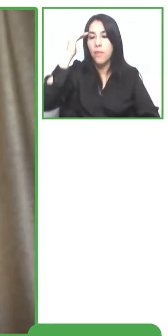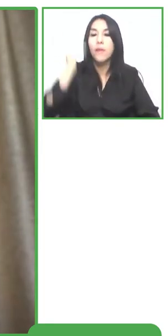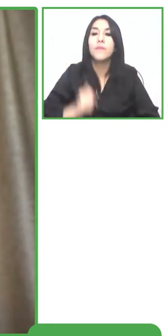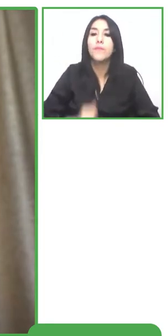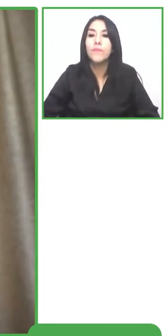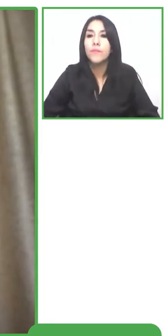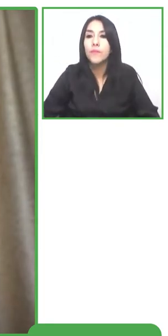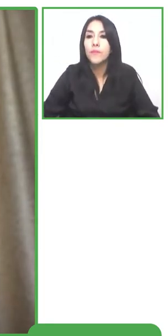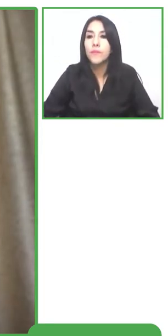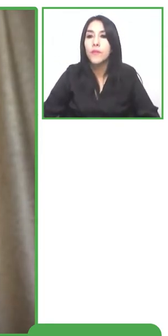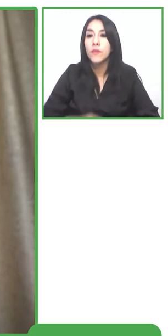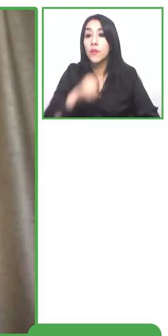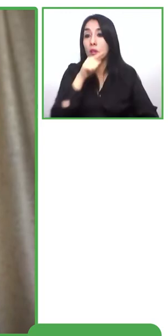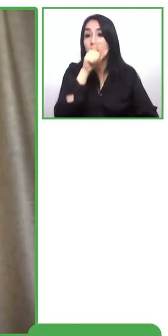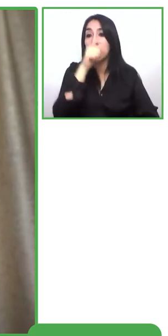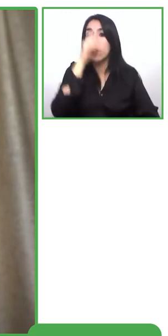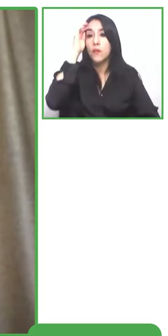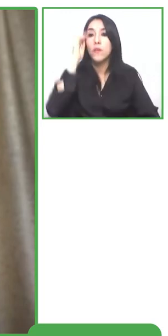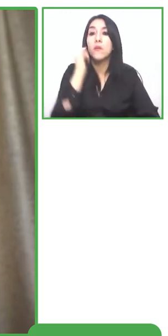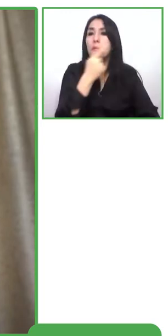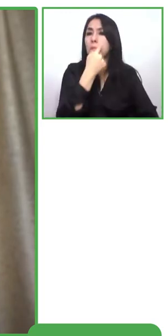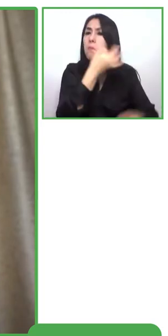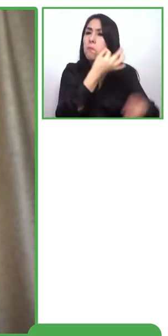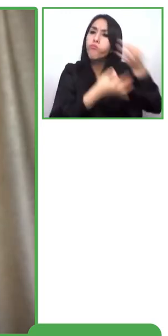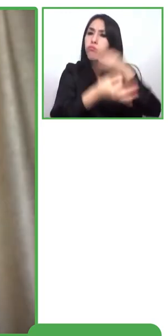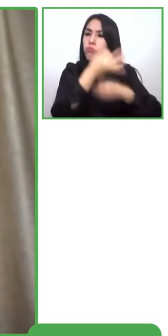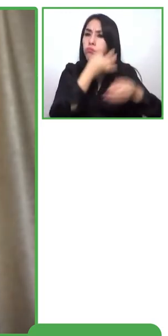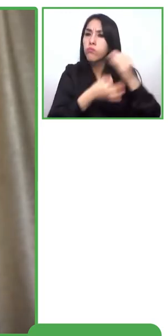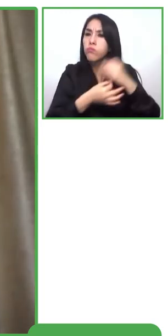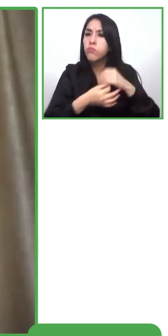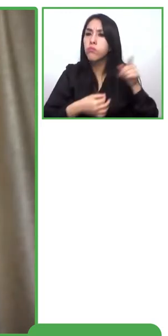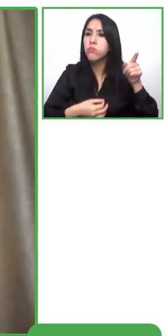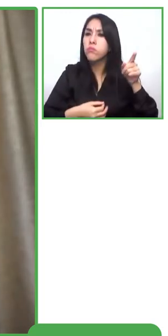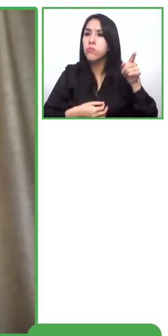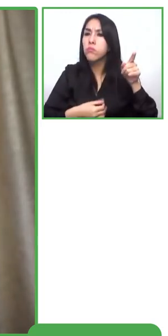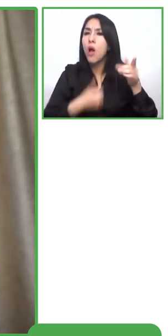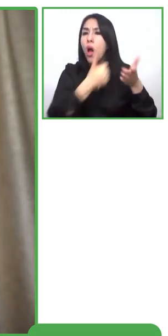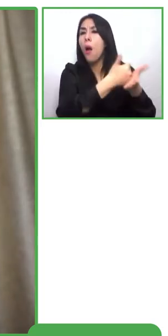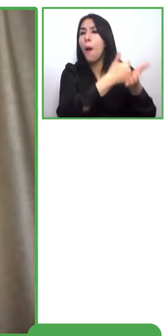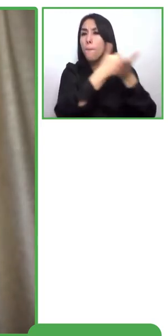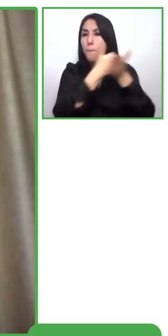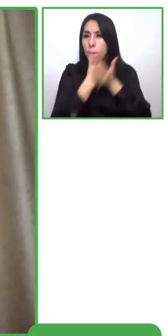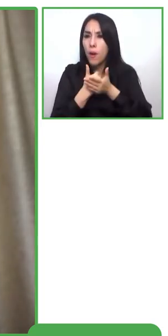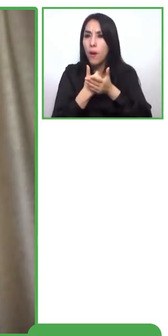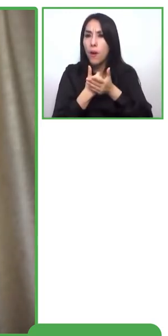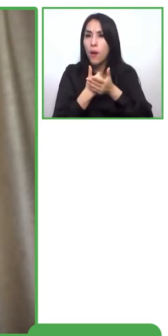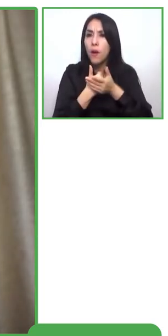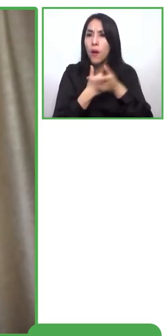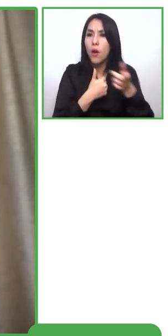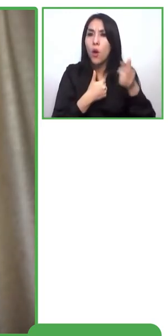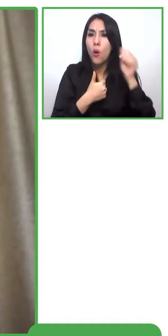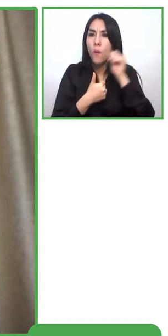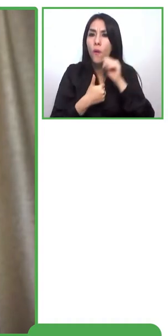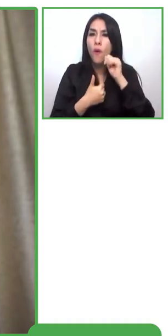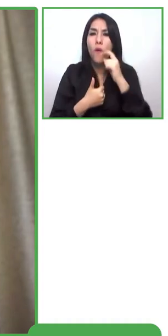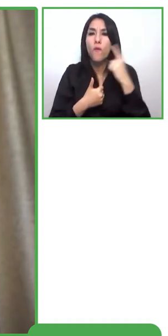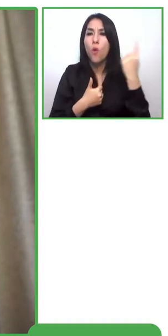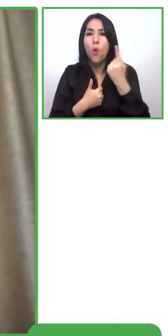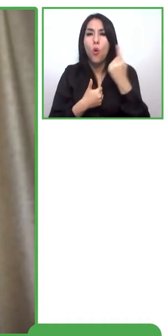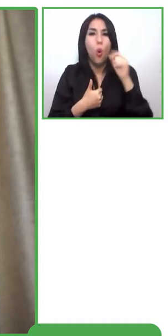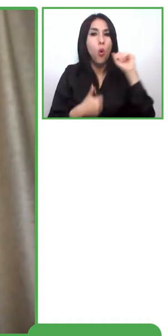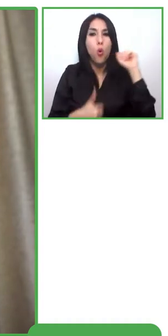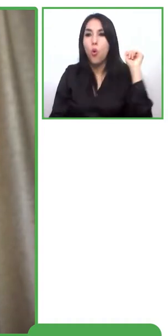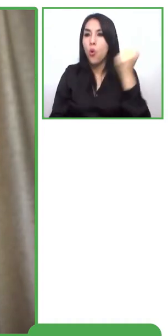of her parents, she's become self-sufficient in every area of her life. 3 years ago,